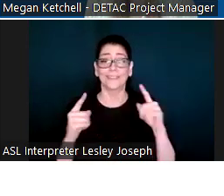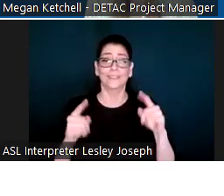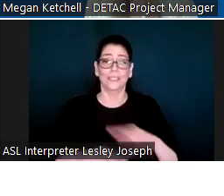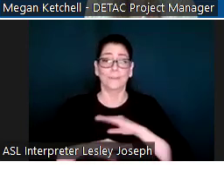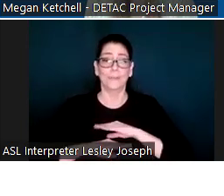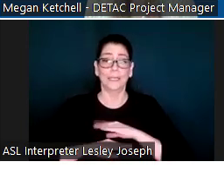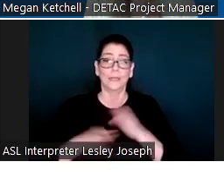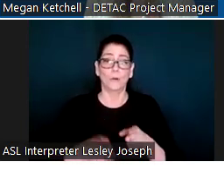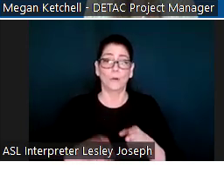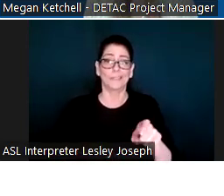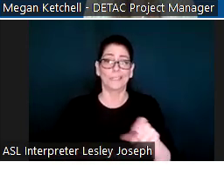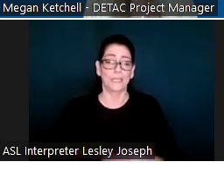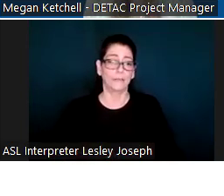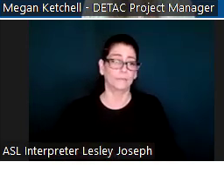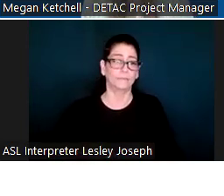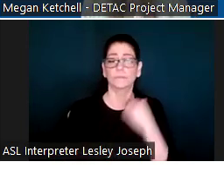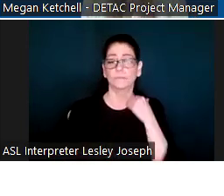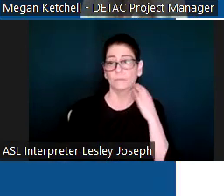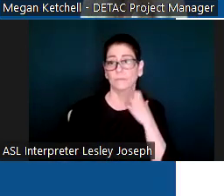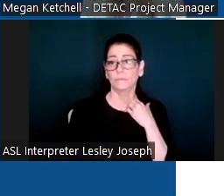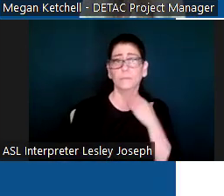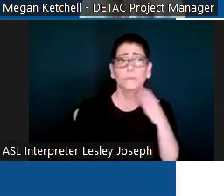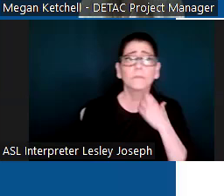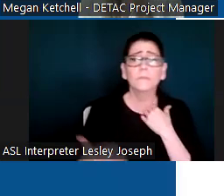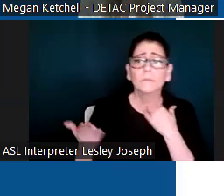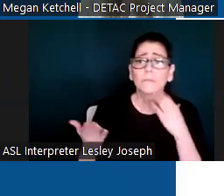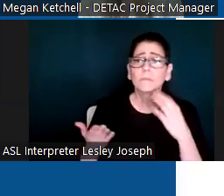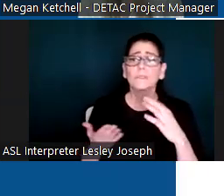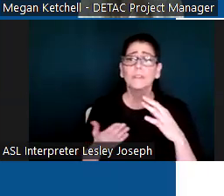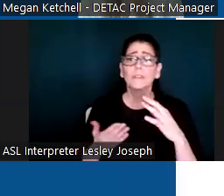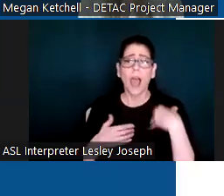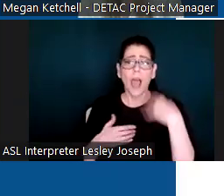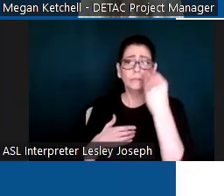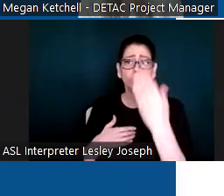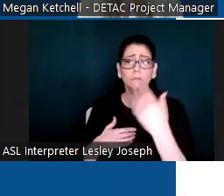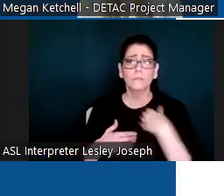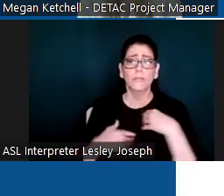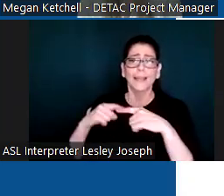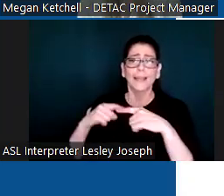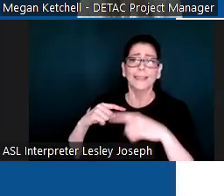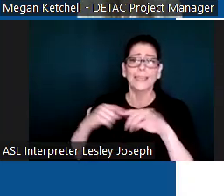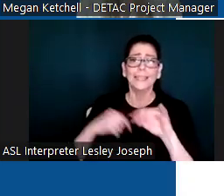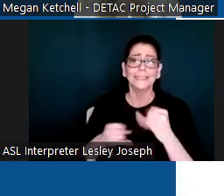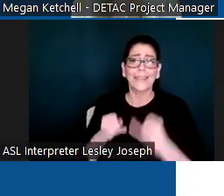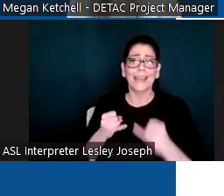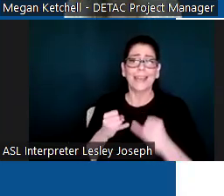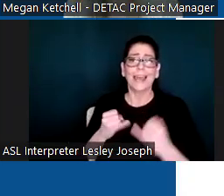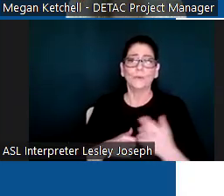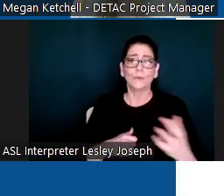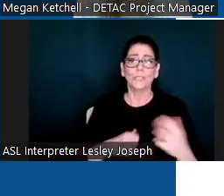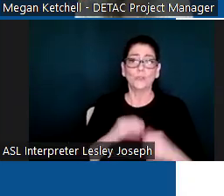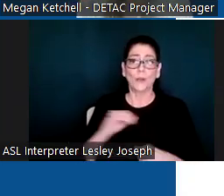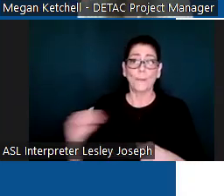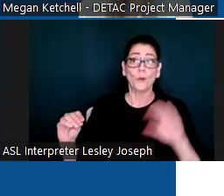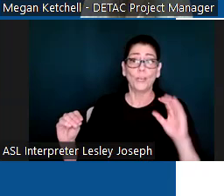needs. And on the next slide, go ahead. Jill, I was just going to let you know that the link to that last resource is in the chat as well,